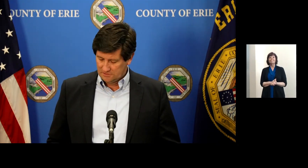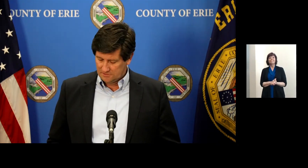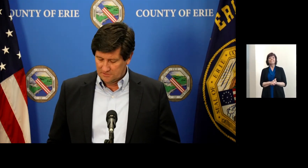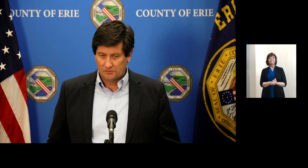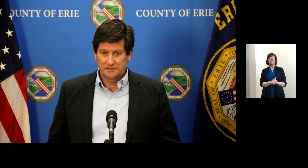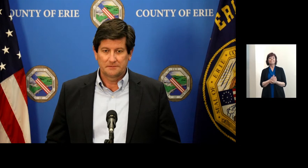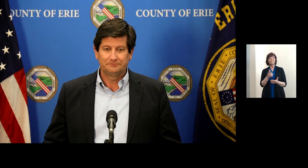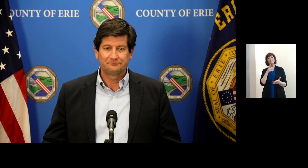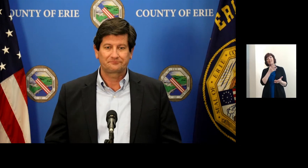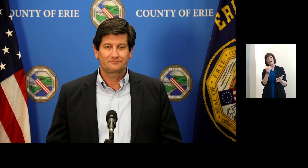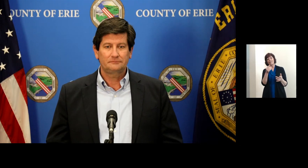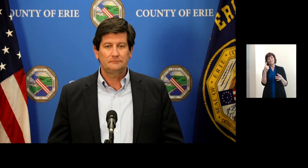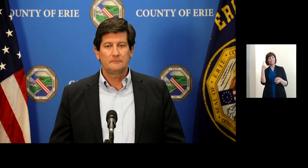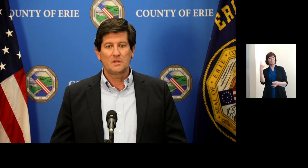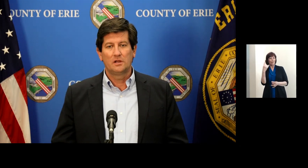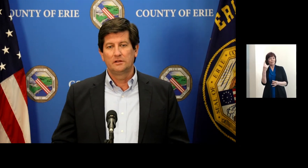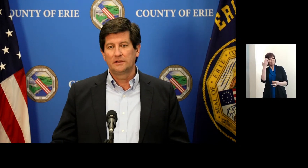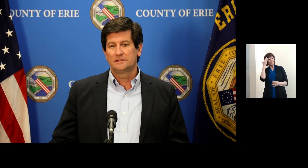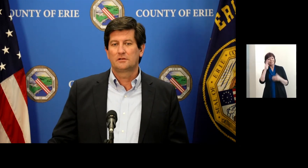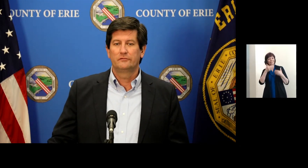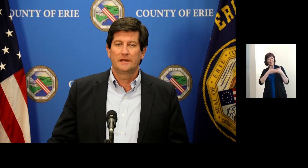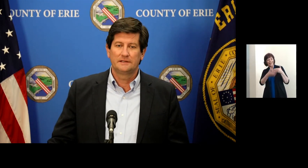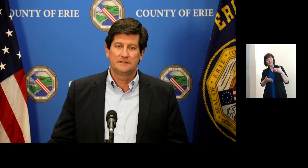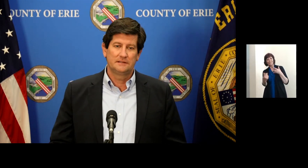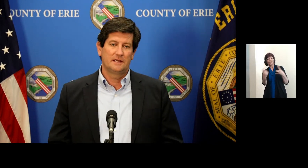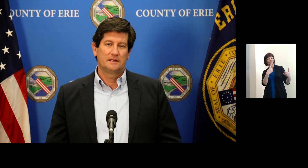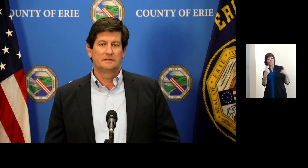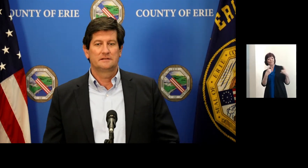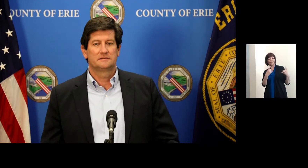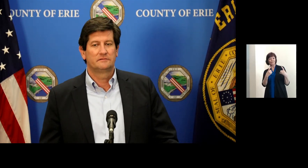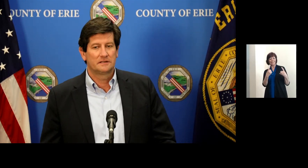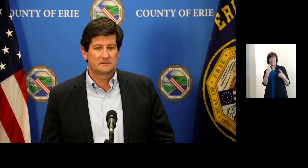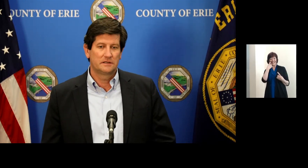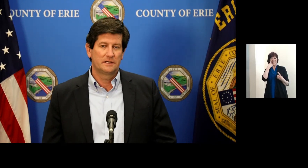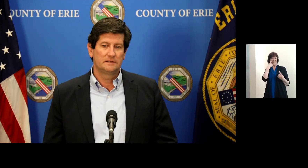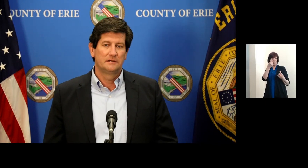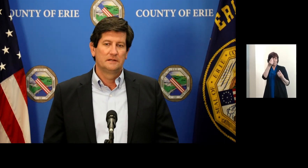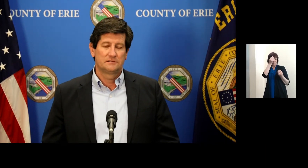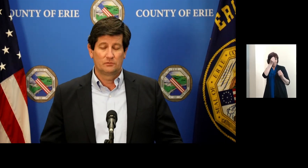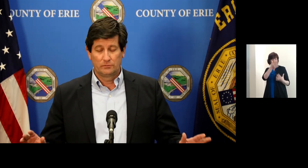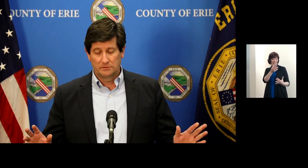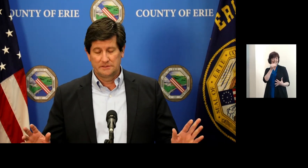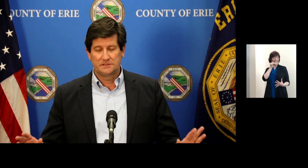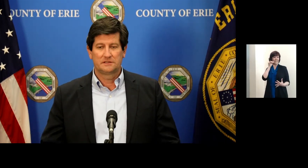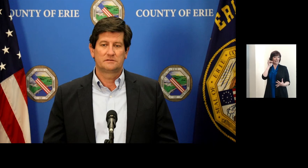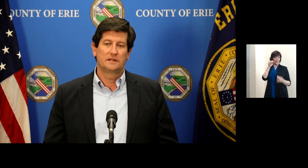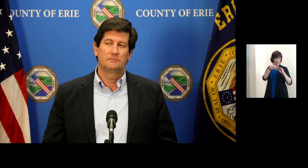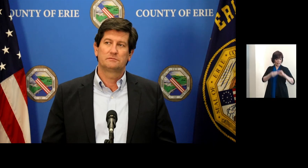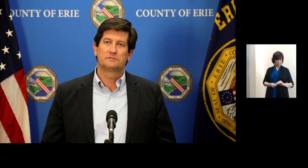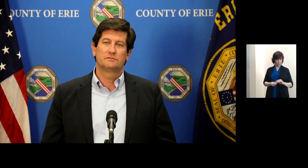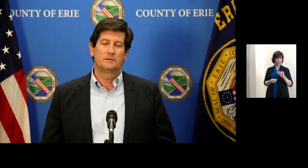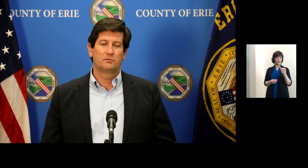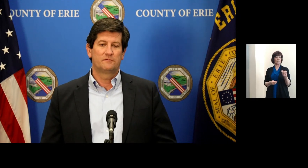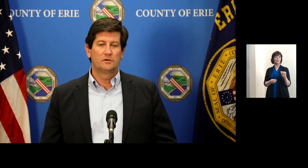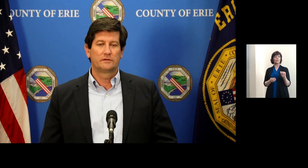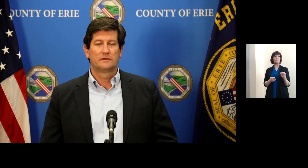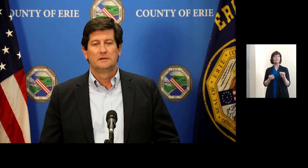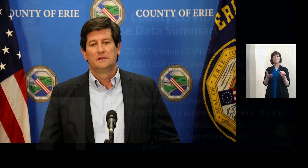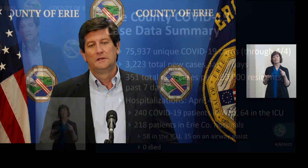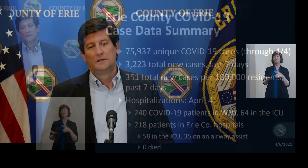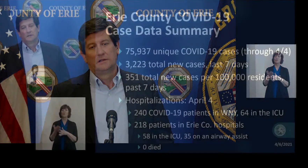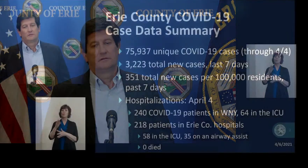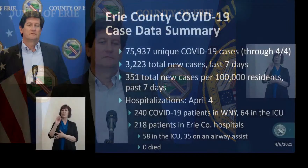up to questions as always. Latest COVID-19 data as of yesterday is what we released yesterday, which was through April